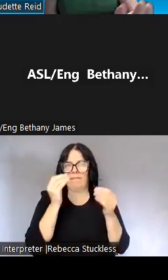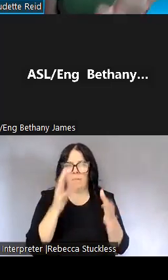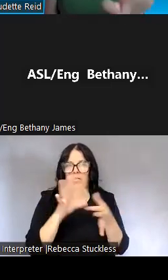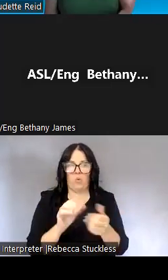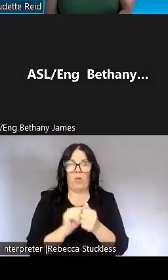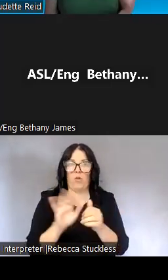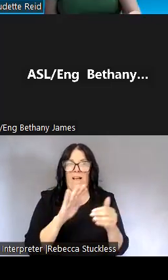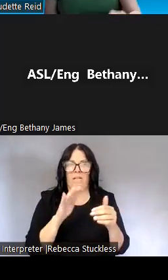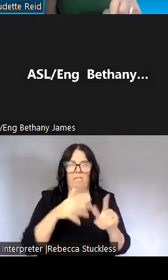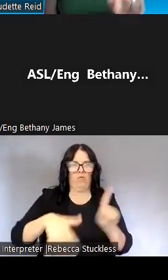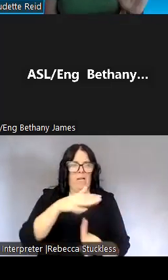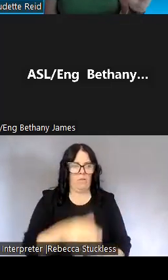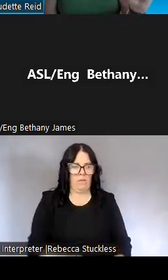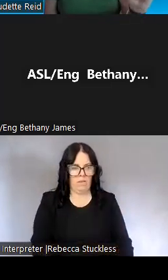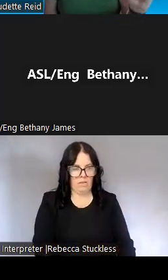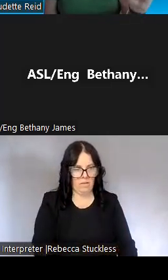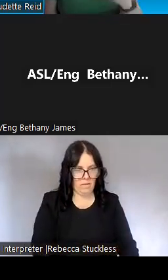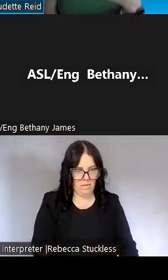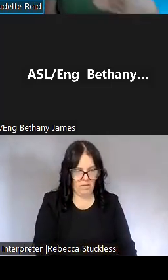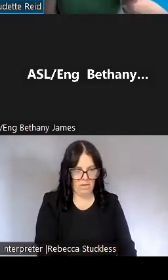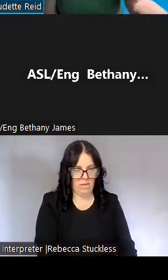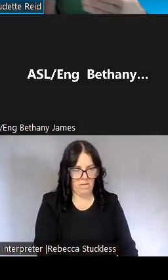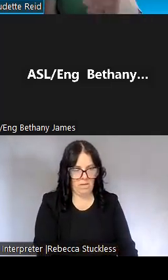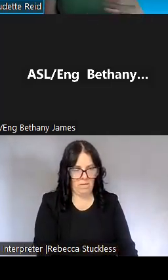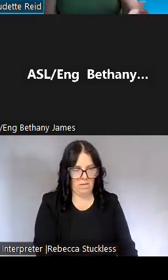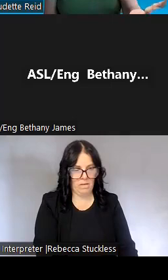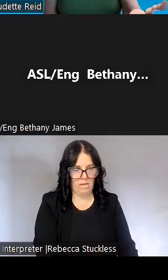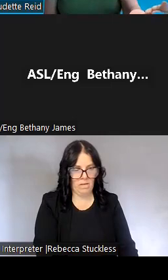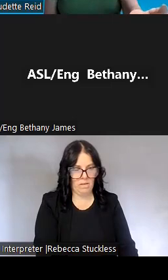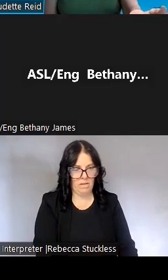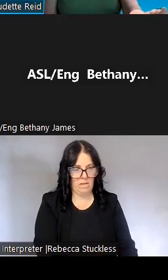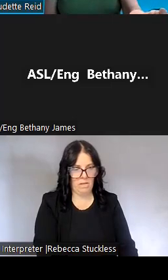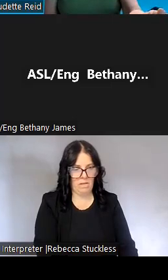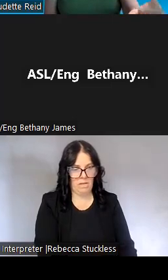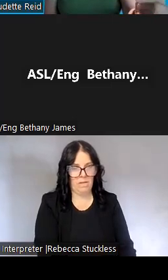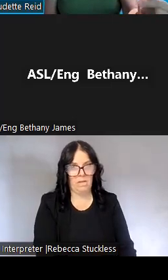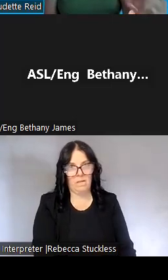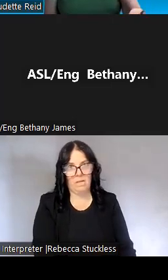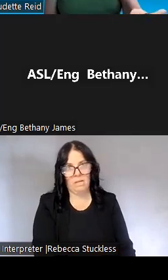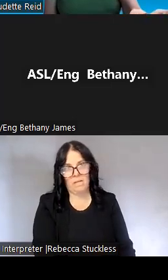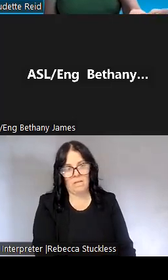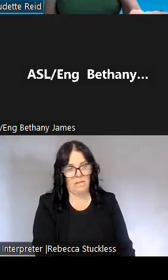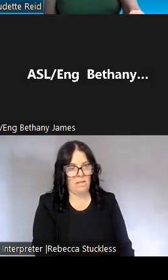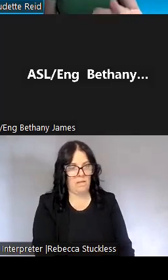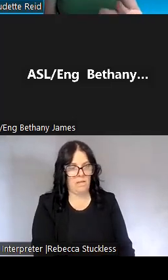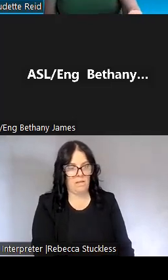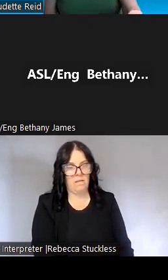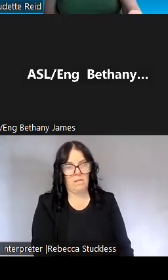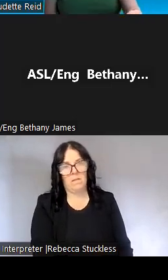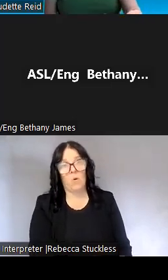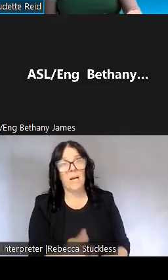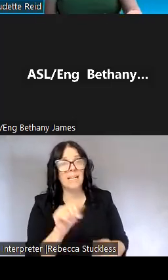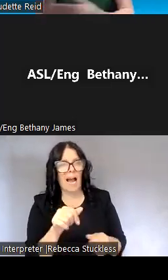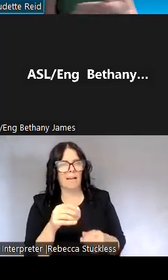surroundings, like people detection, to determine how close you are to another person, door detection to help